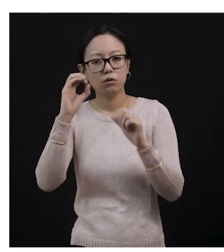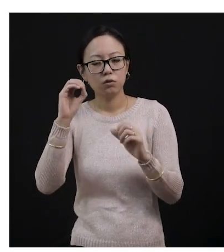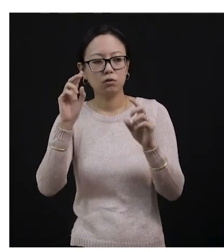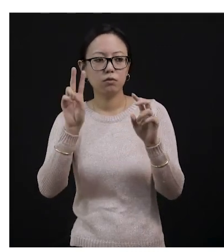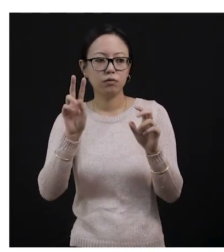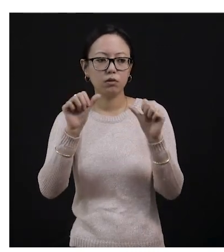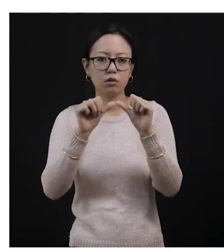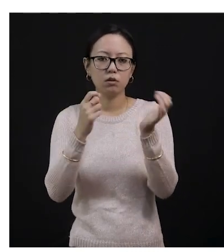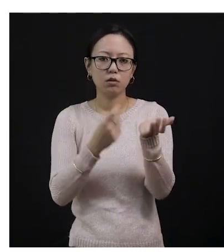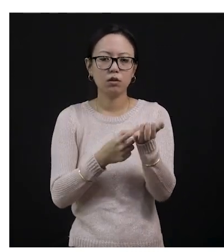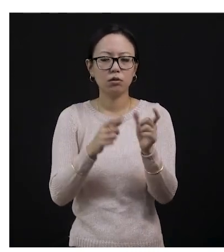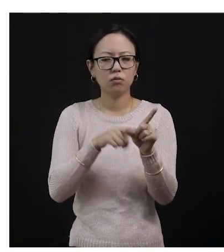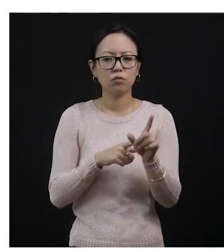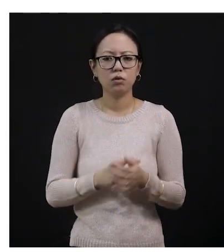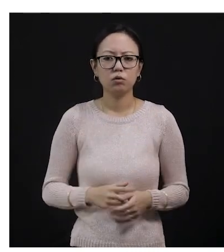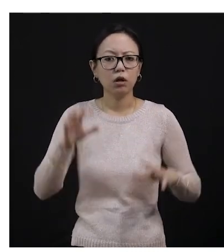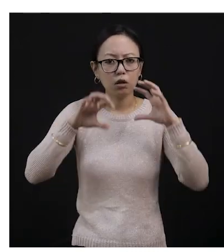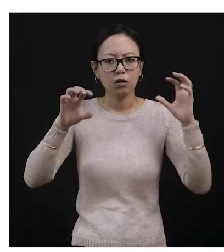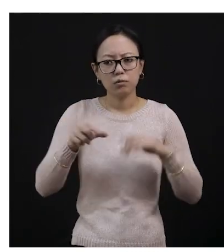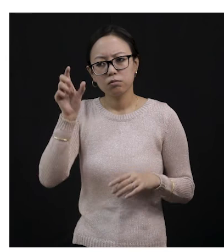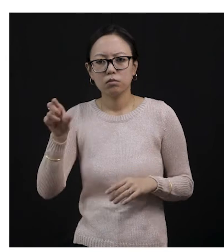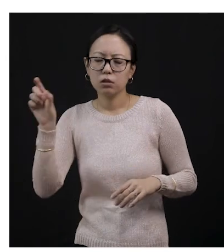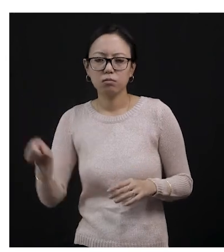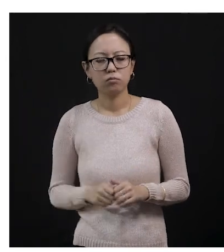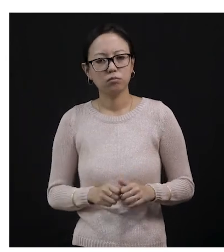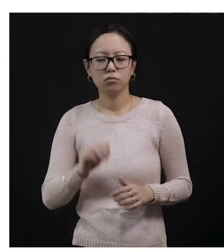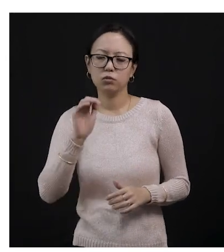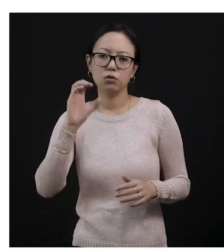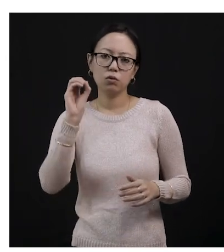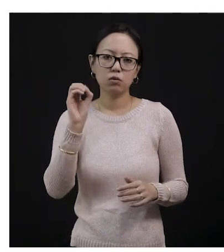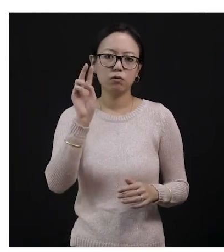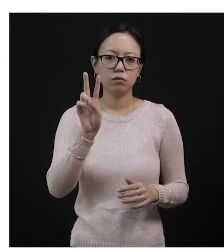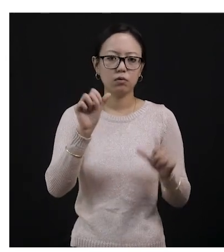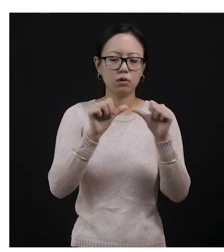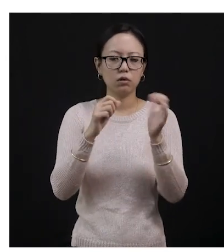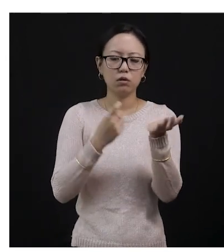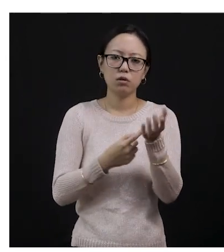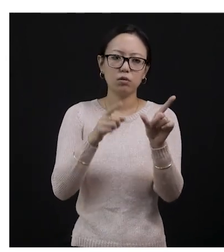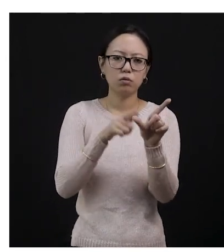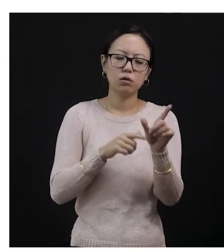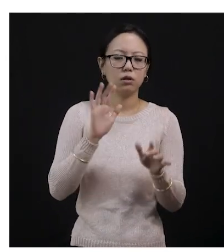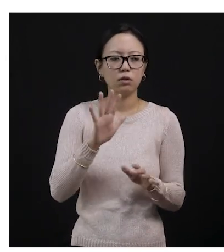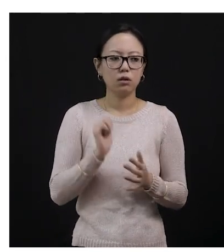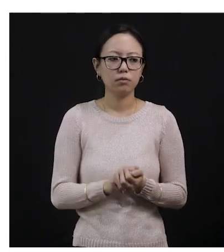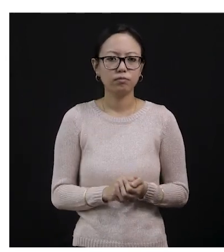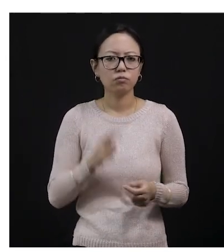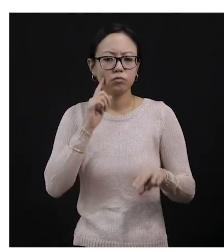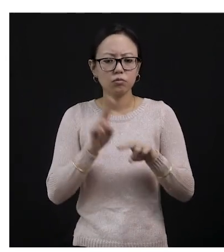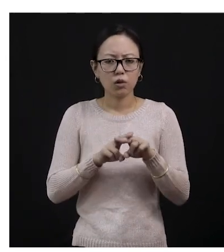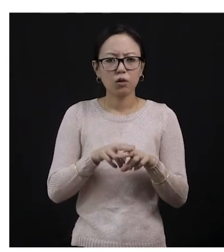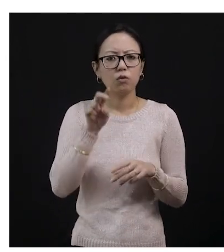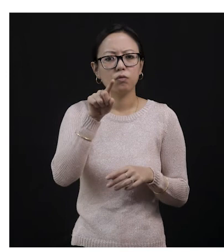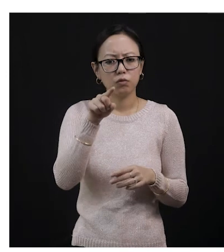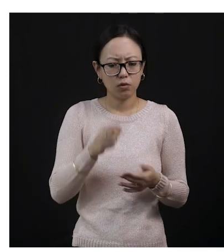Even in human beings and animals, we have ovary. All right, then inside, if you cut open this ovary, you'll find small